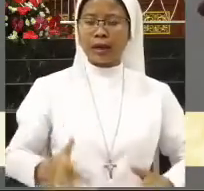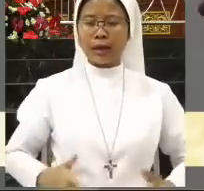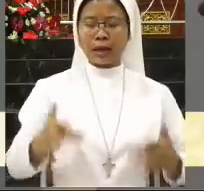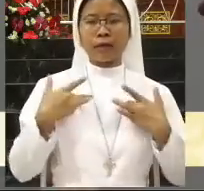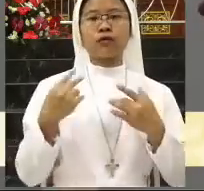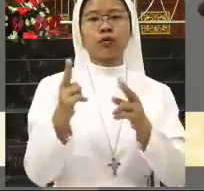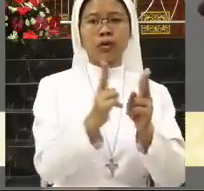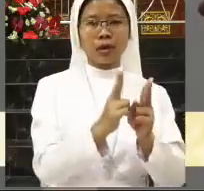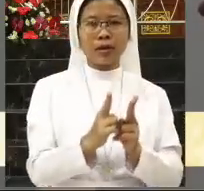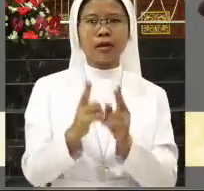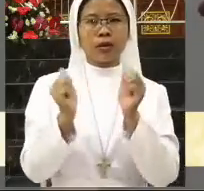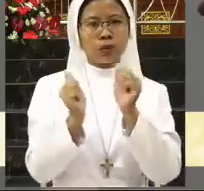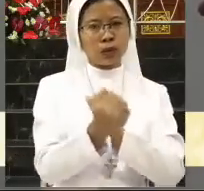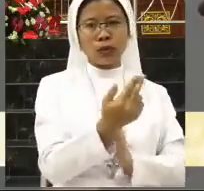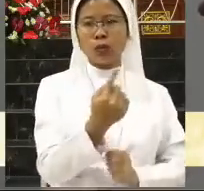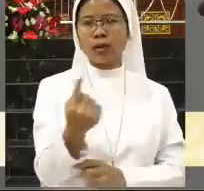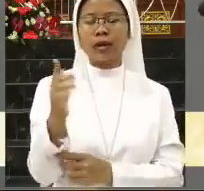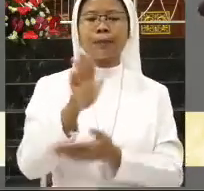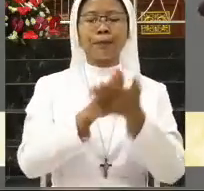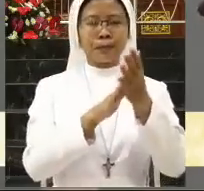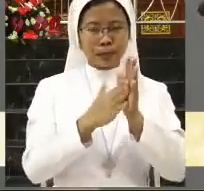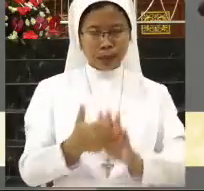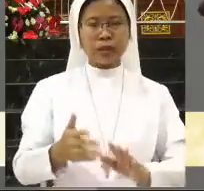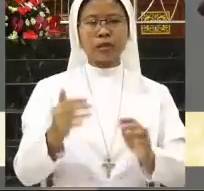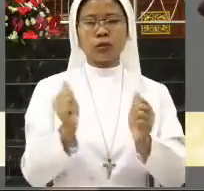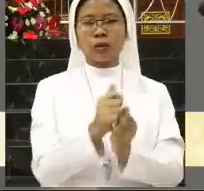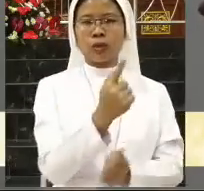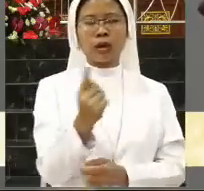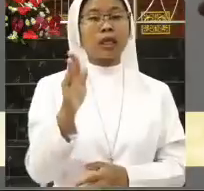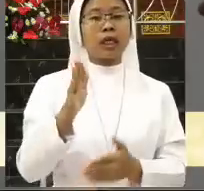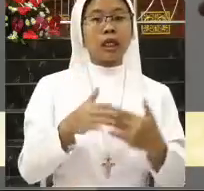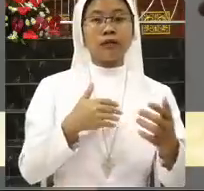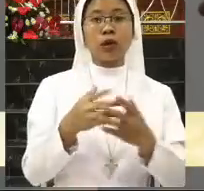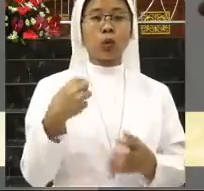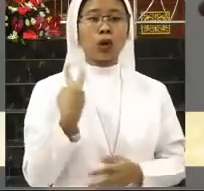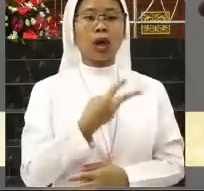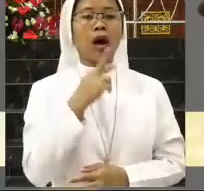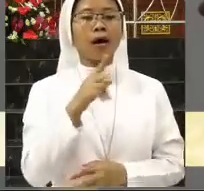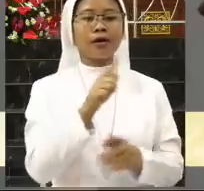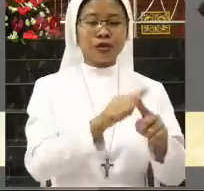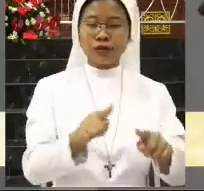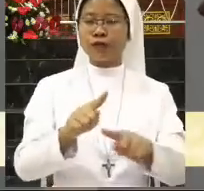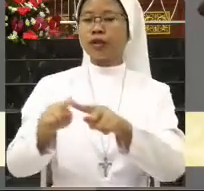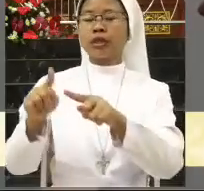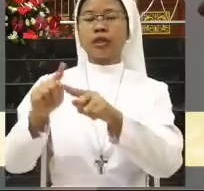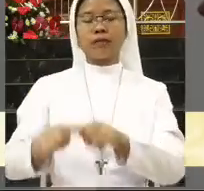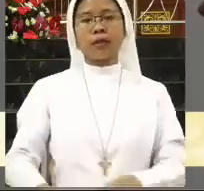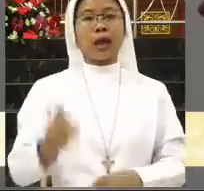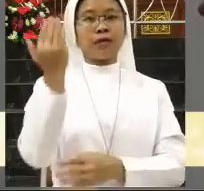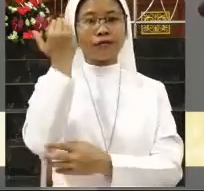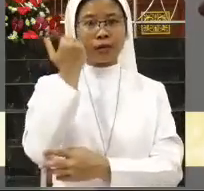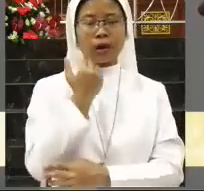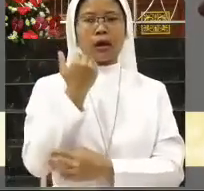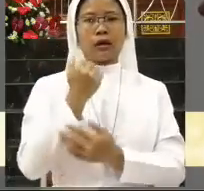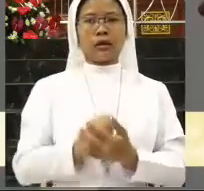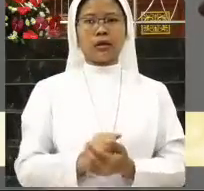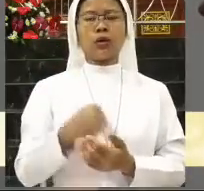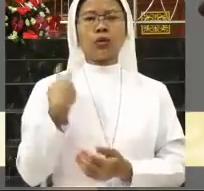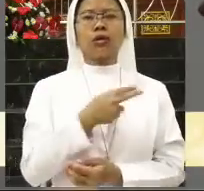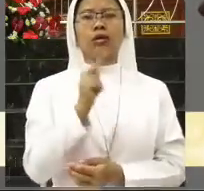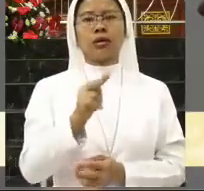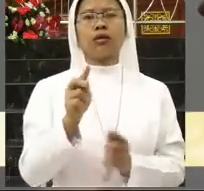harmony amidst our differences, defects, and limitations. We are to